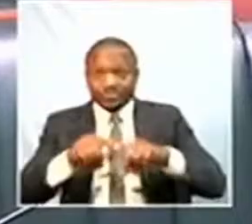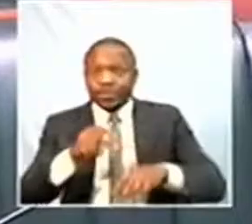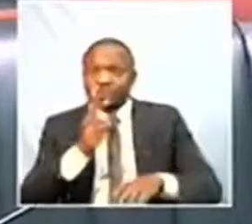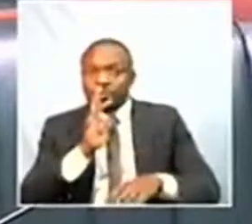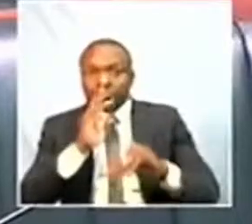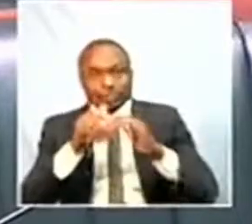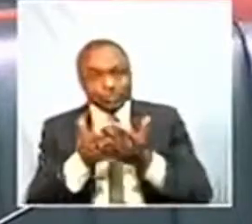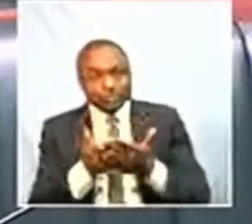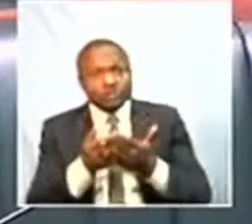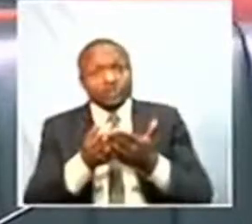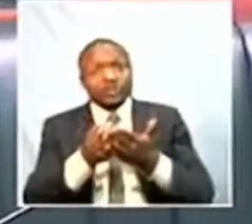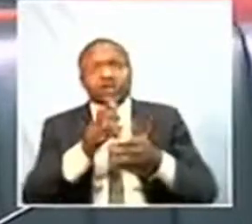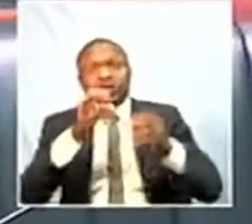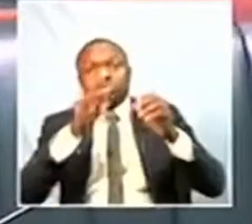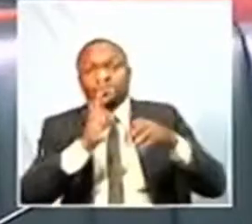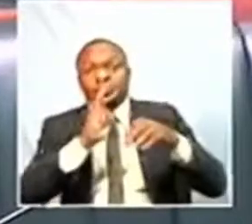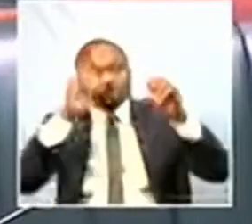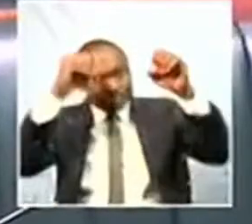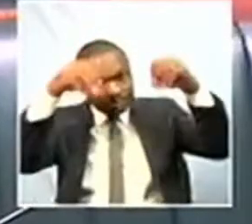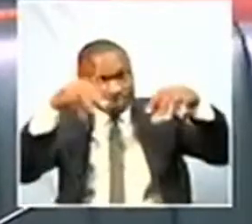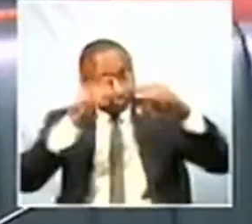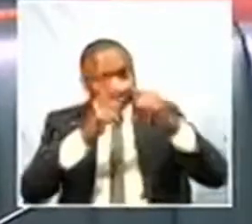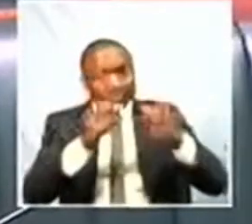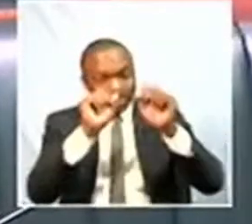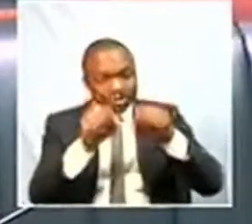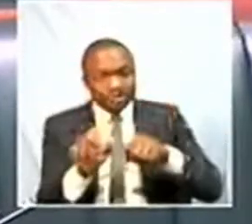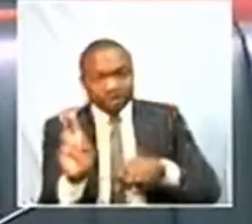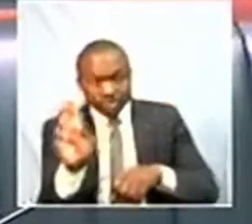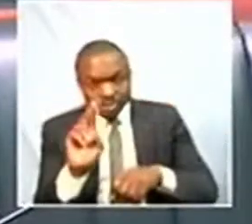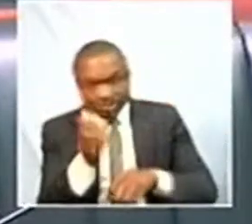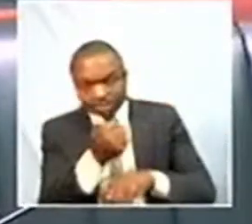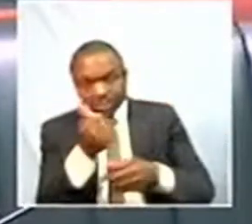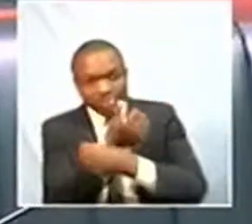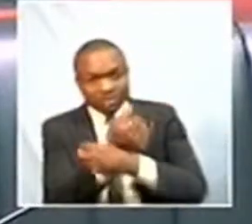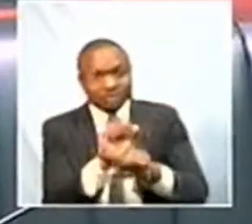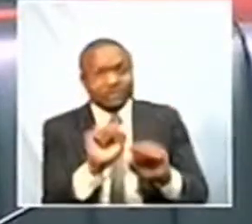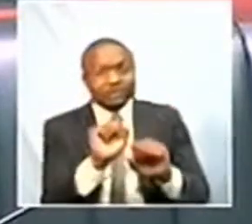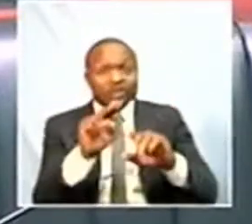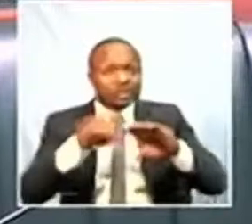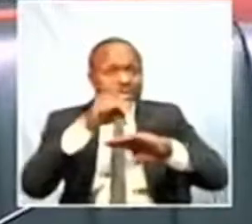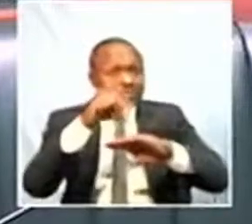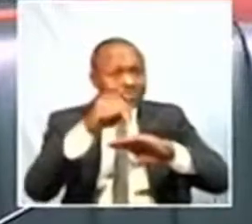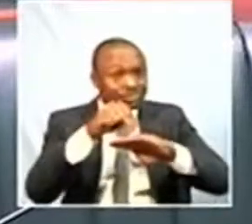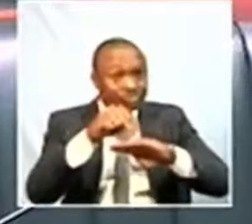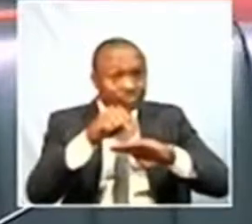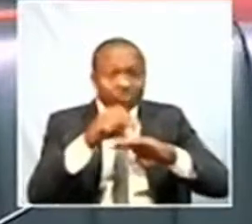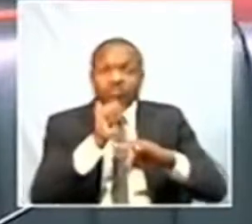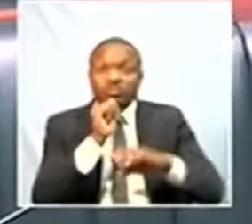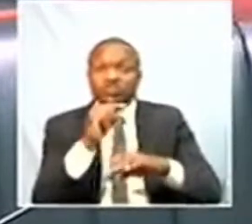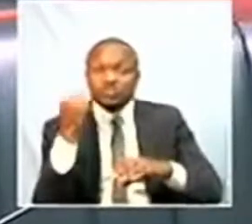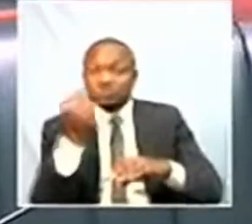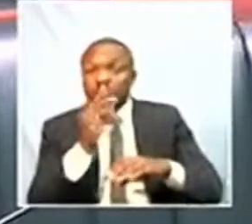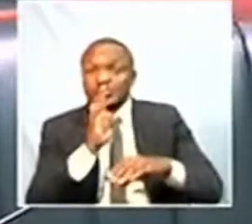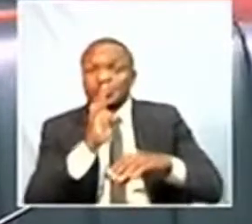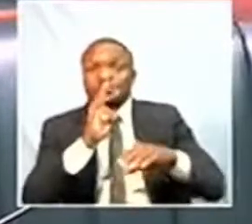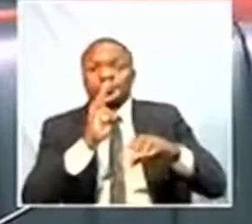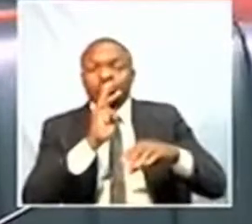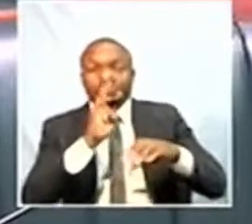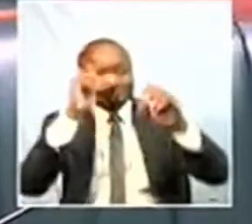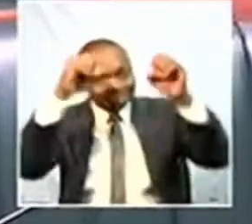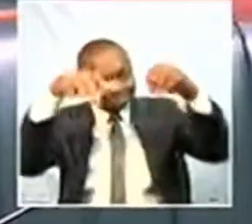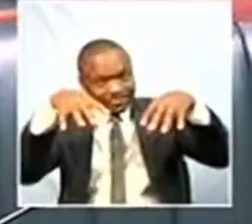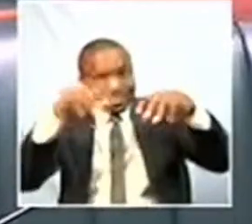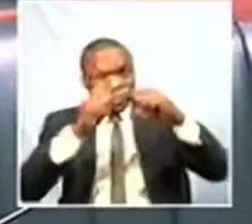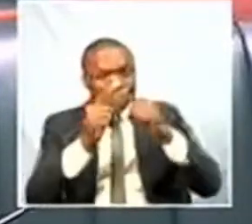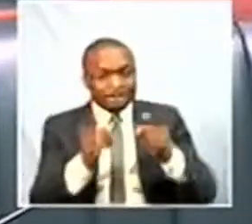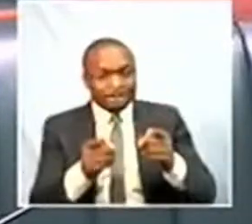How? Hydroelectricity. But Madam Speaker, if we can use initiatives of other nations, such as not only